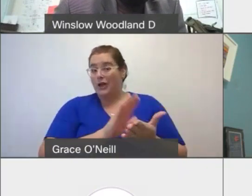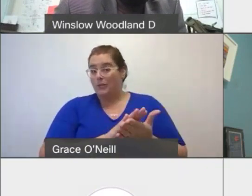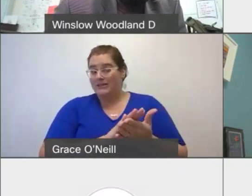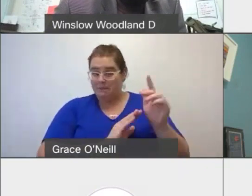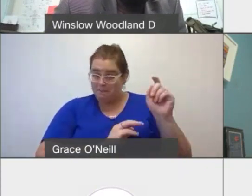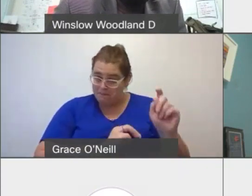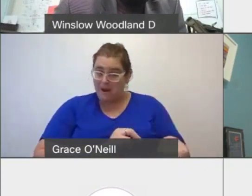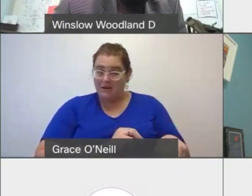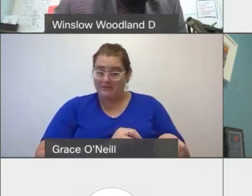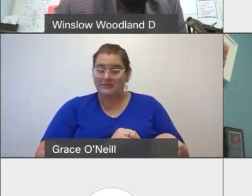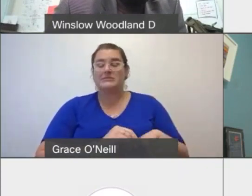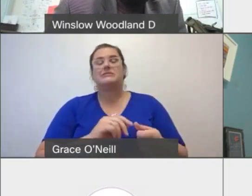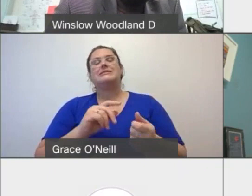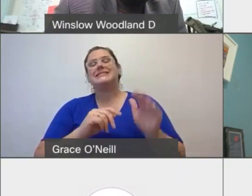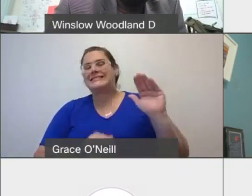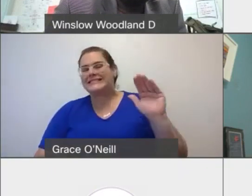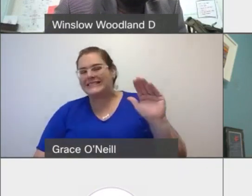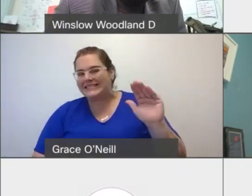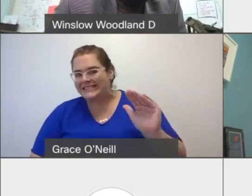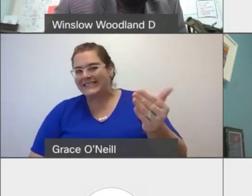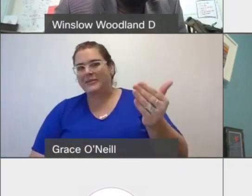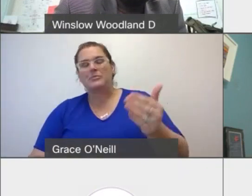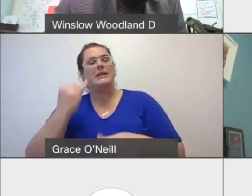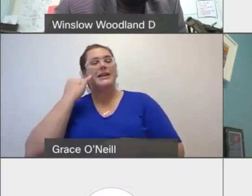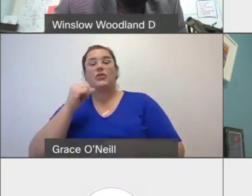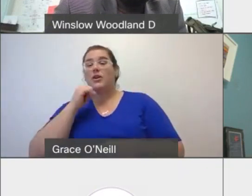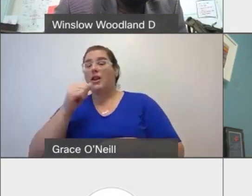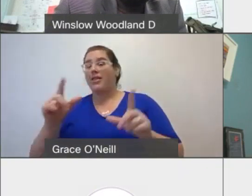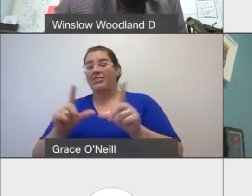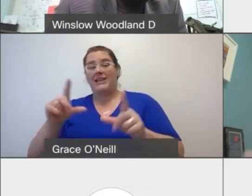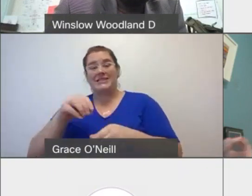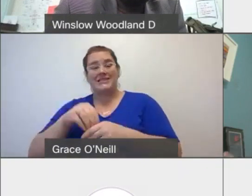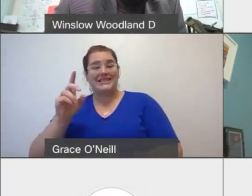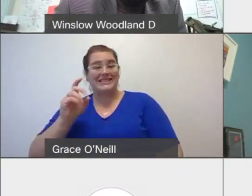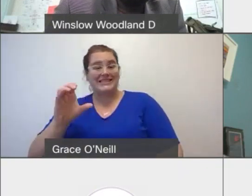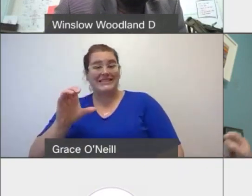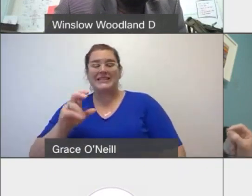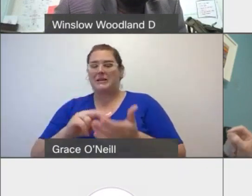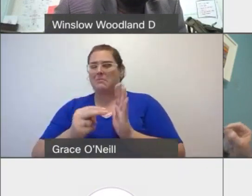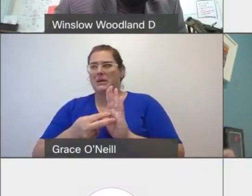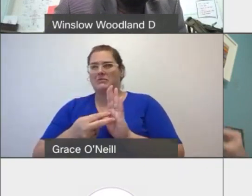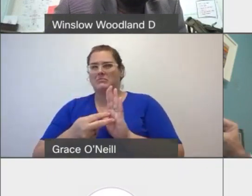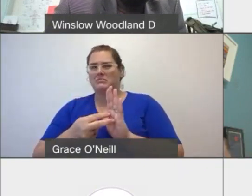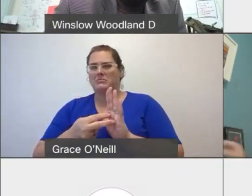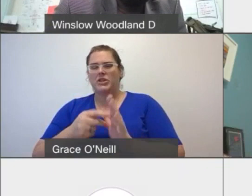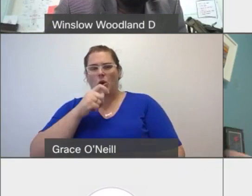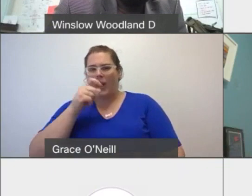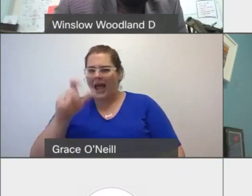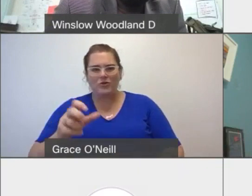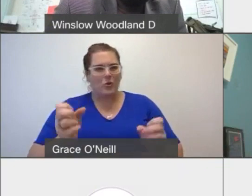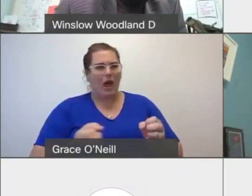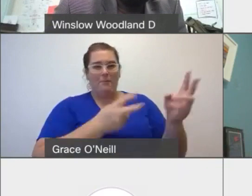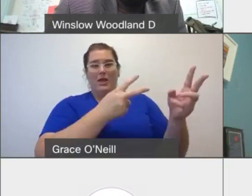a health professional not licensed in the district, you wouldn't upload to the licensed